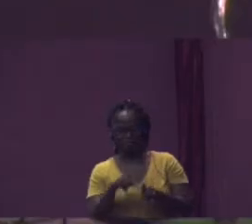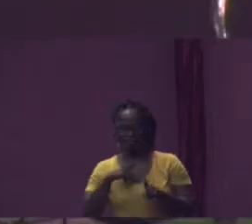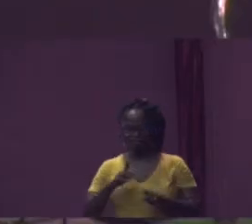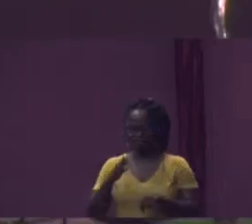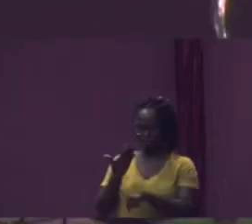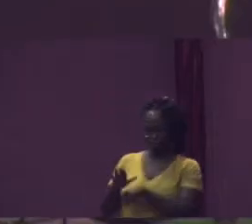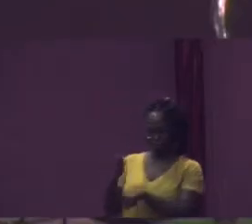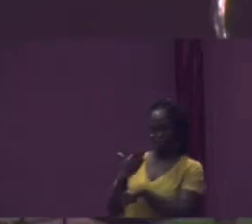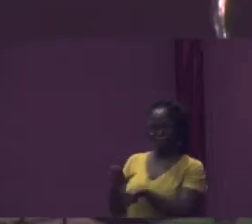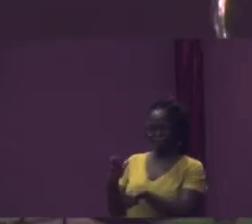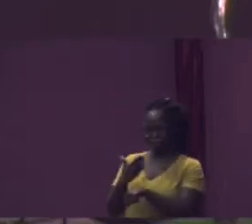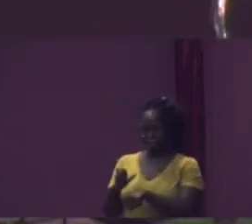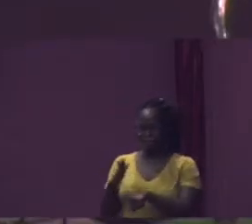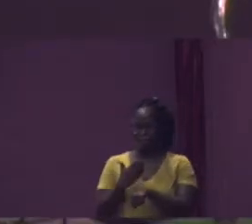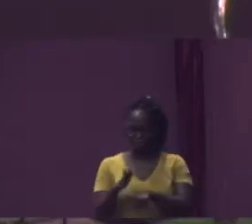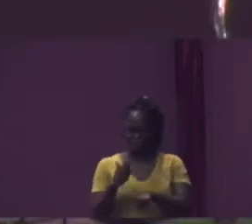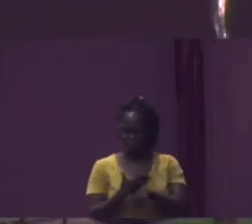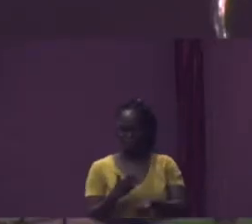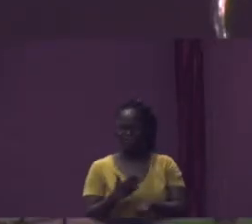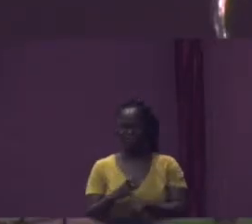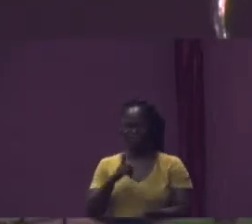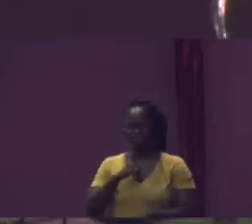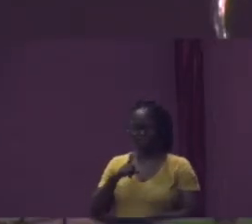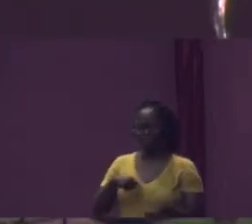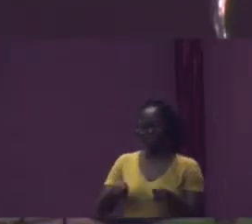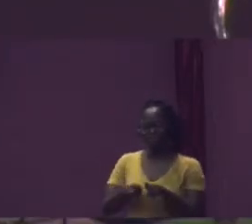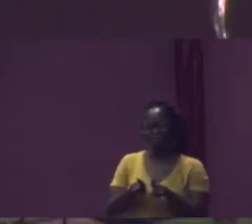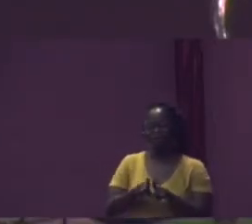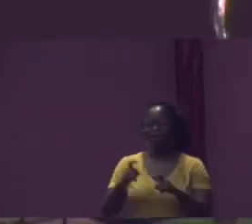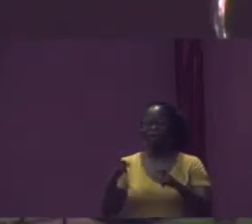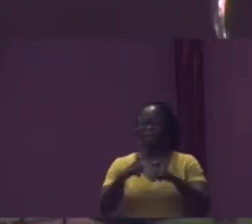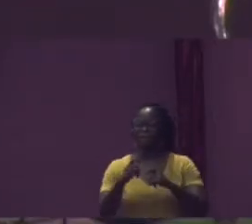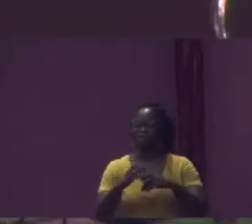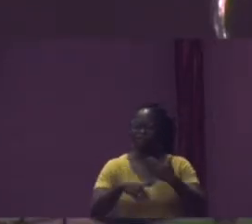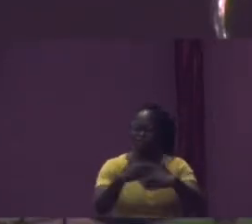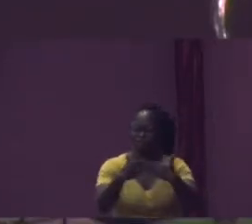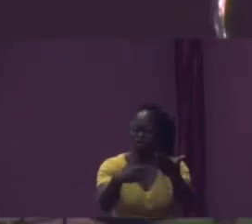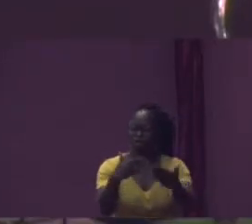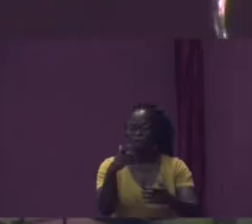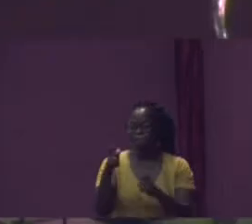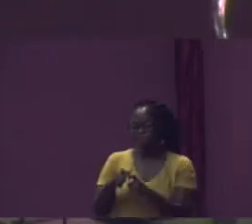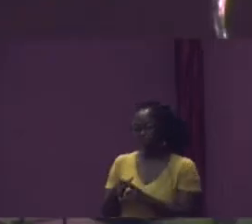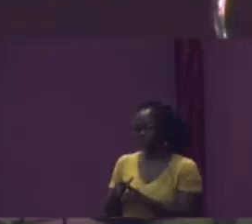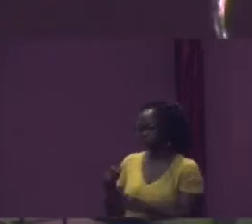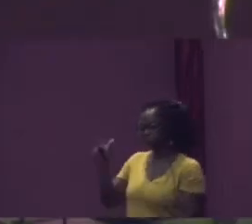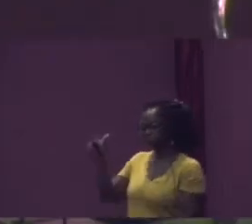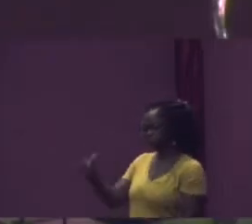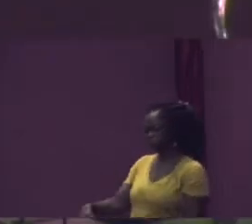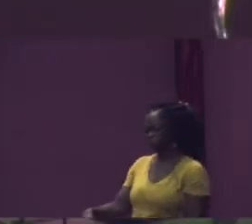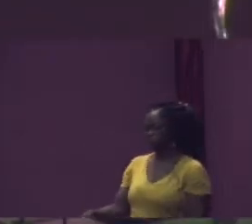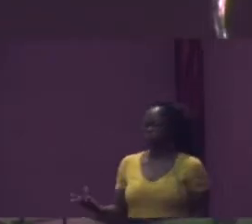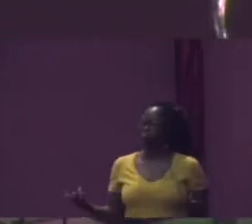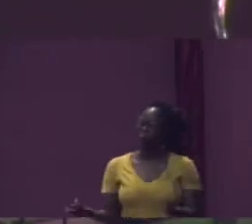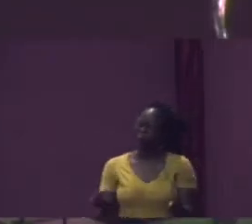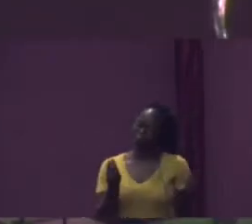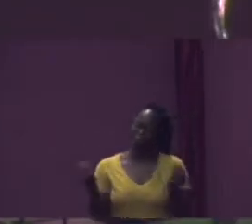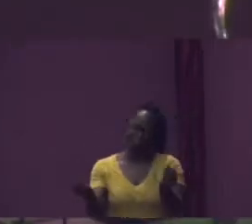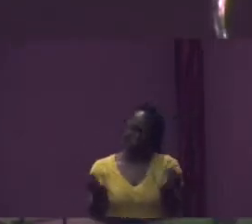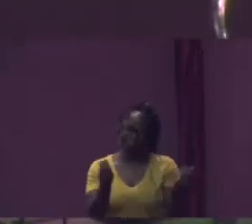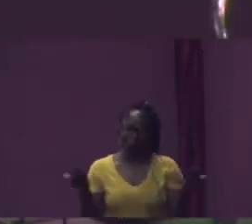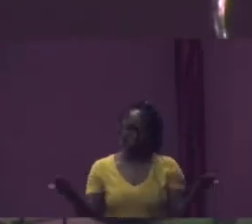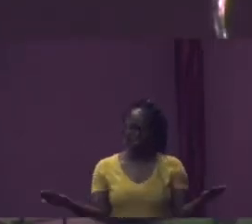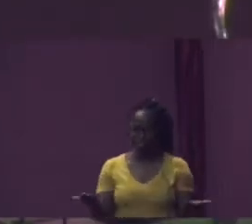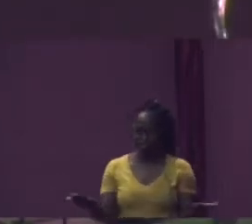claims. Just as obstetrics gained universal control over birthing practices, patient-doctor relationships deteriorated